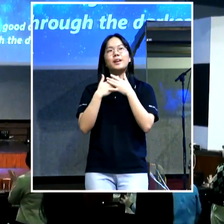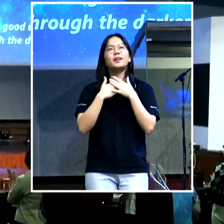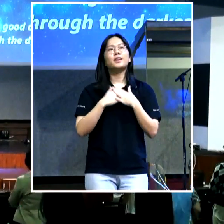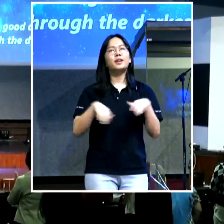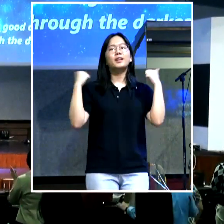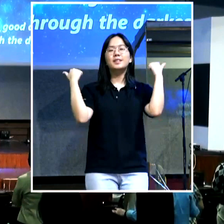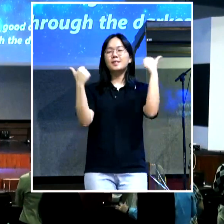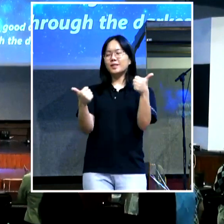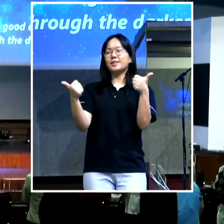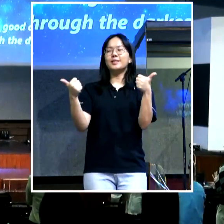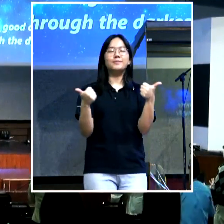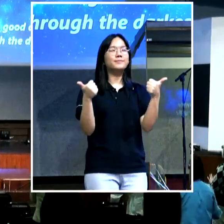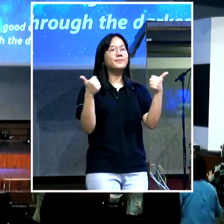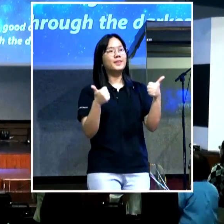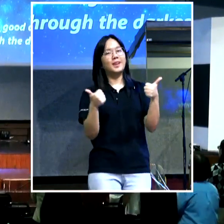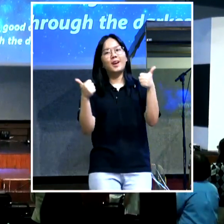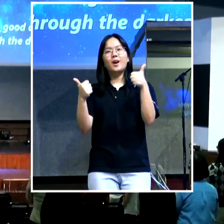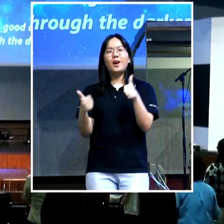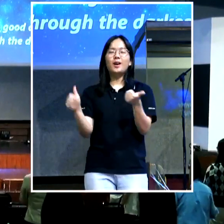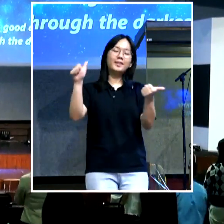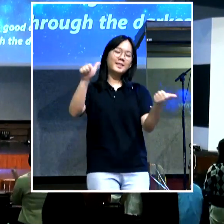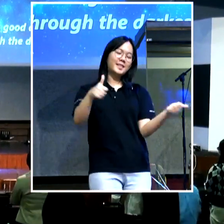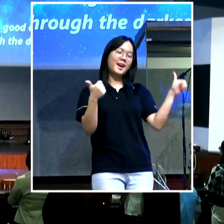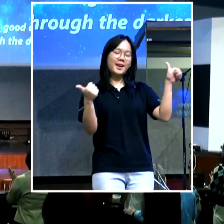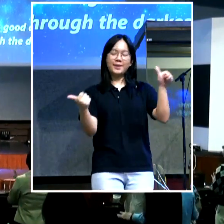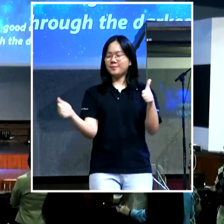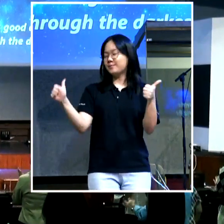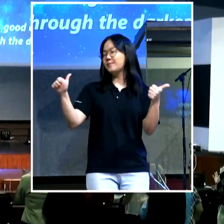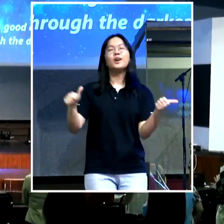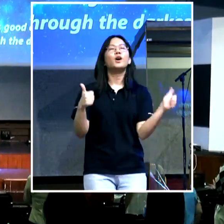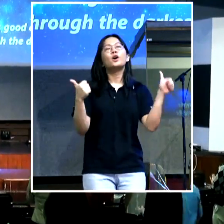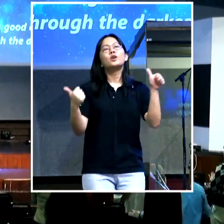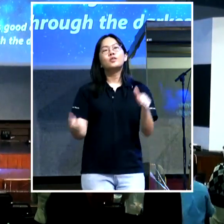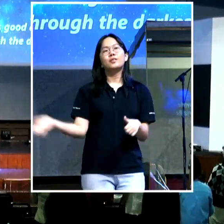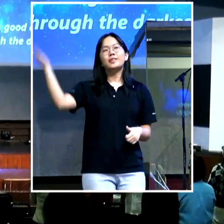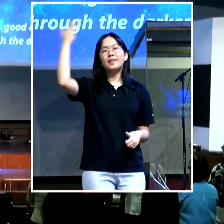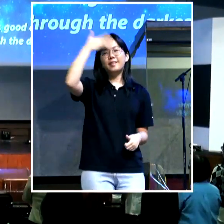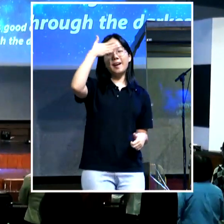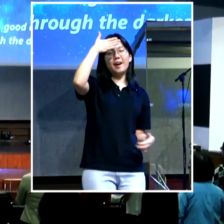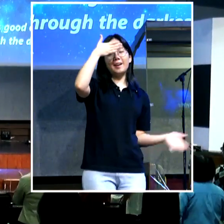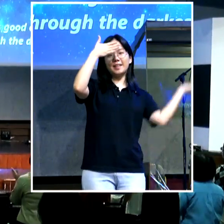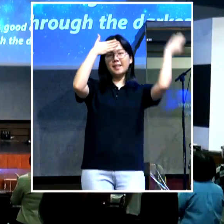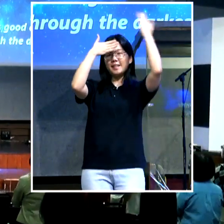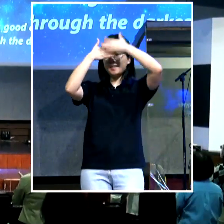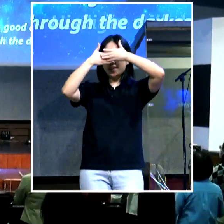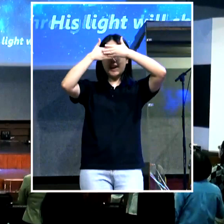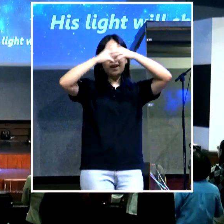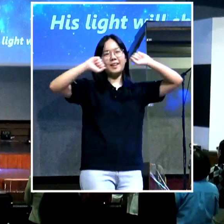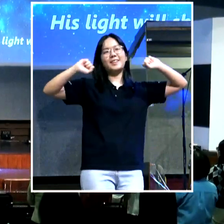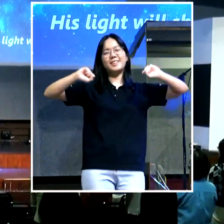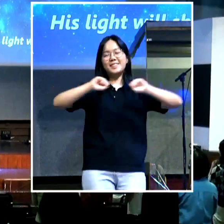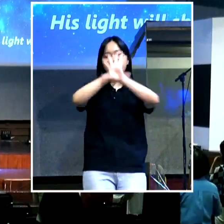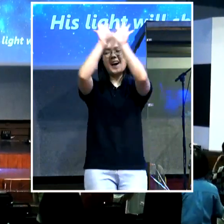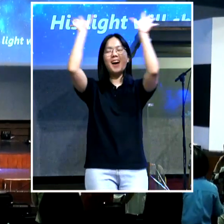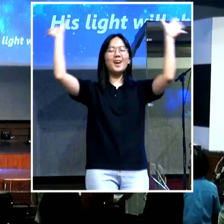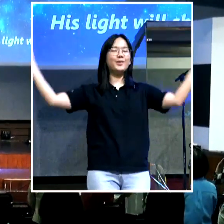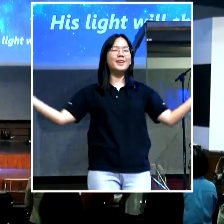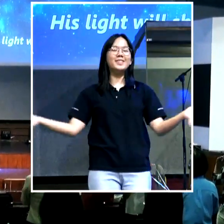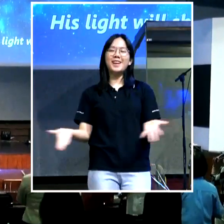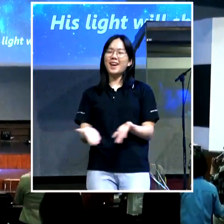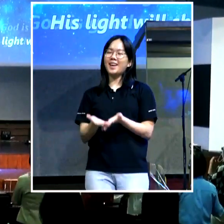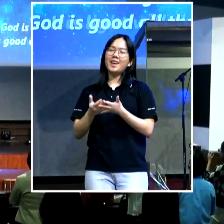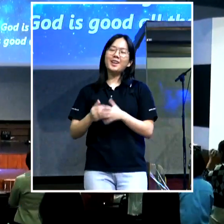mine. God is good all the time, through the darkest night His light